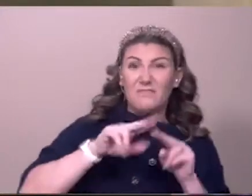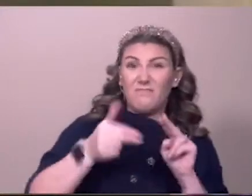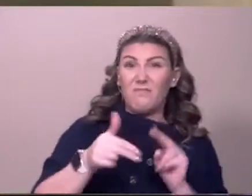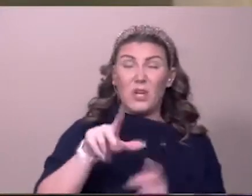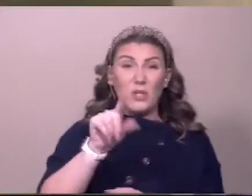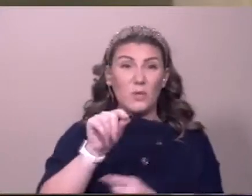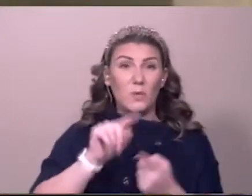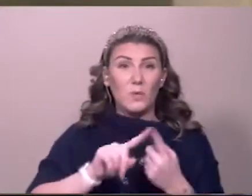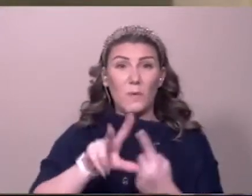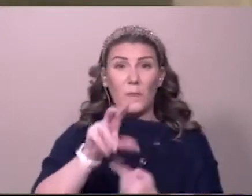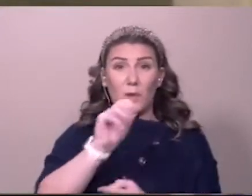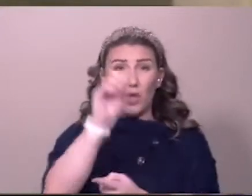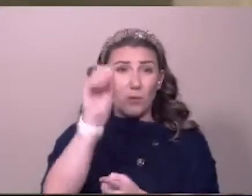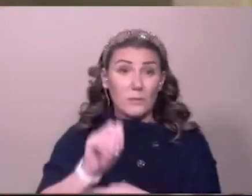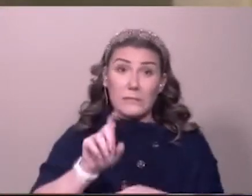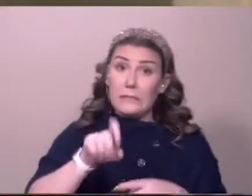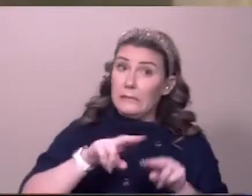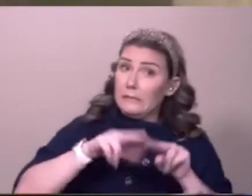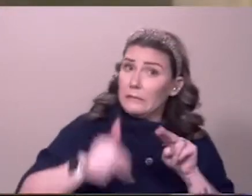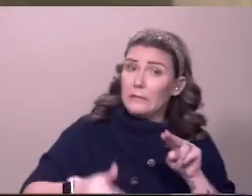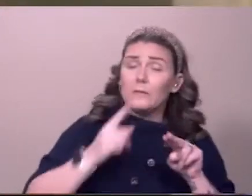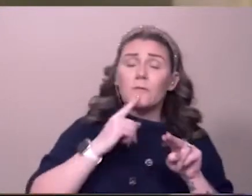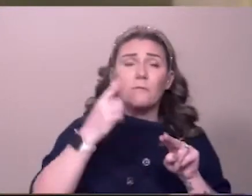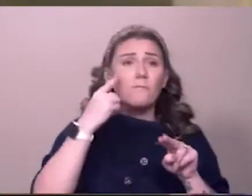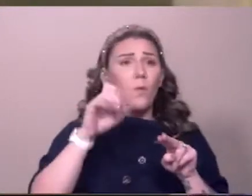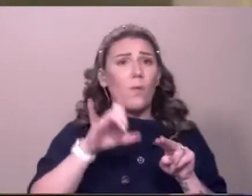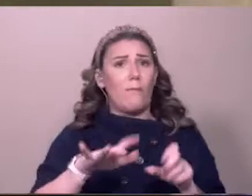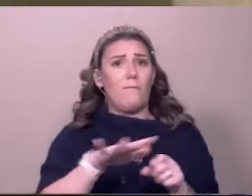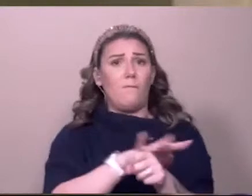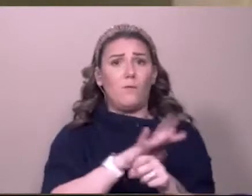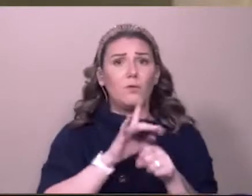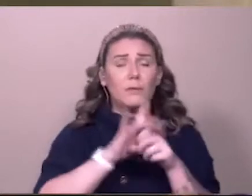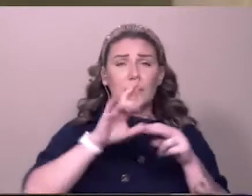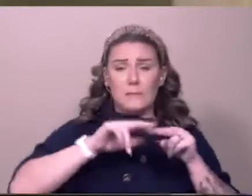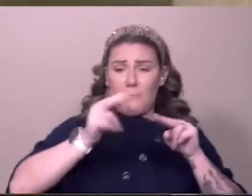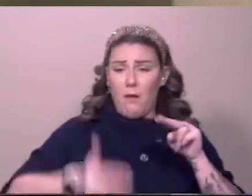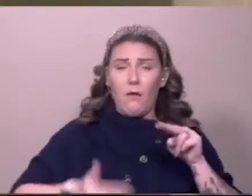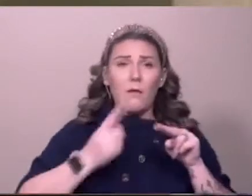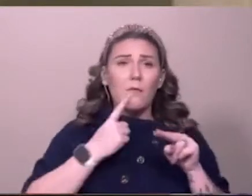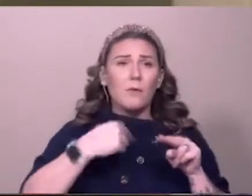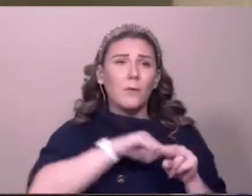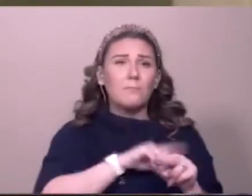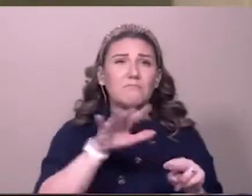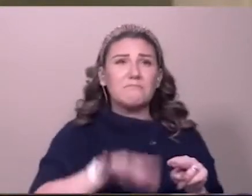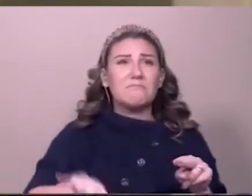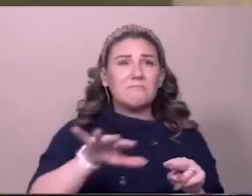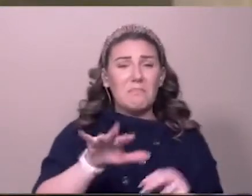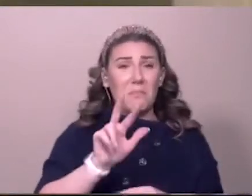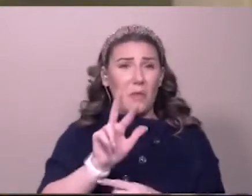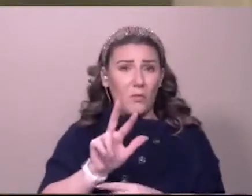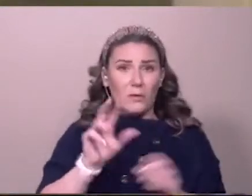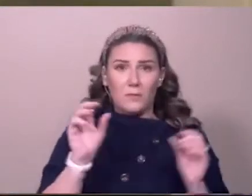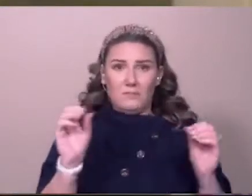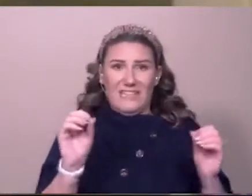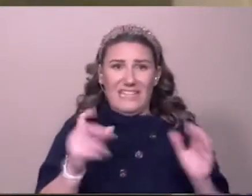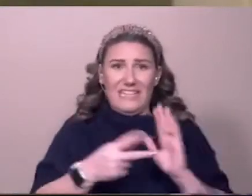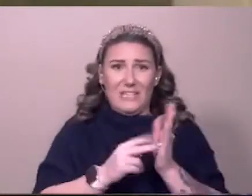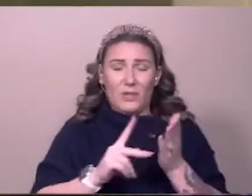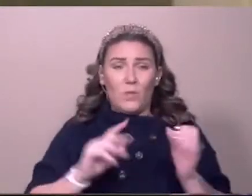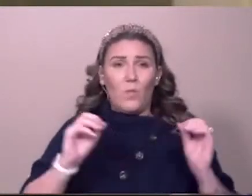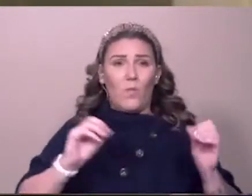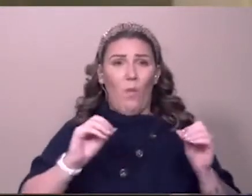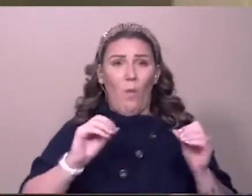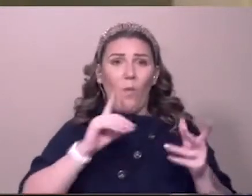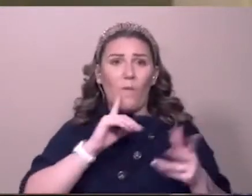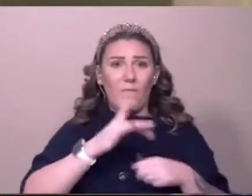case rate to really move that capacity index down. We've been riding at 3, which is no capacity, for several months